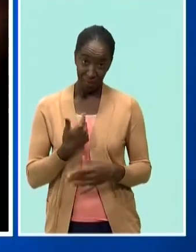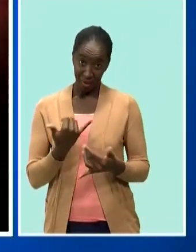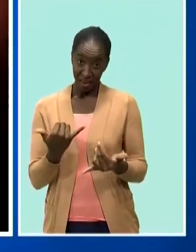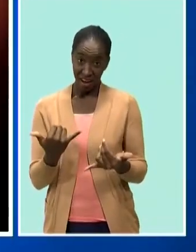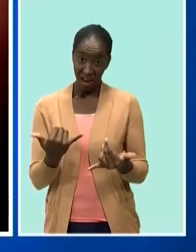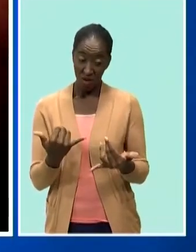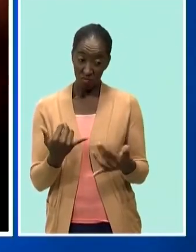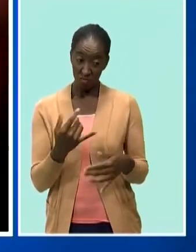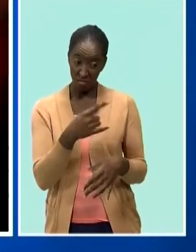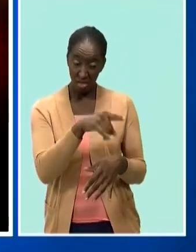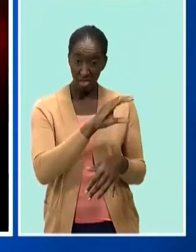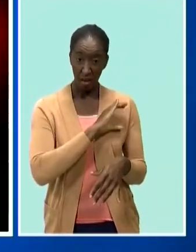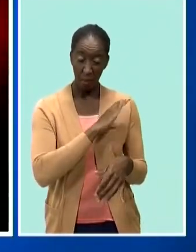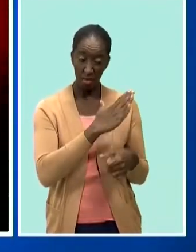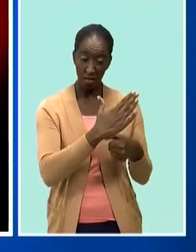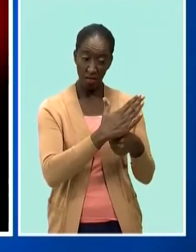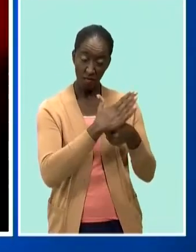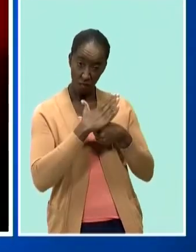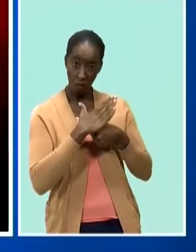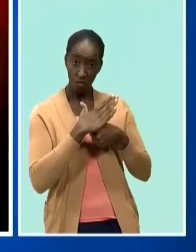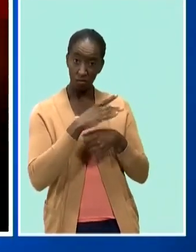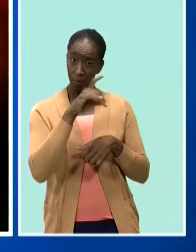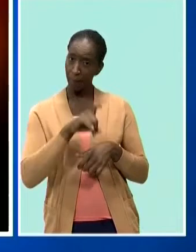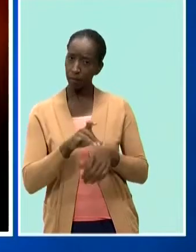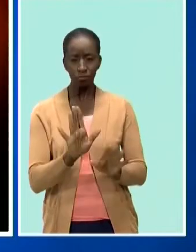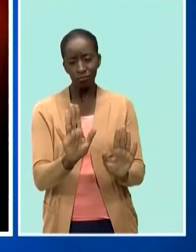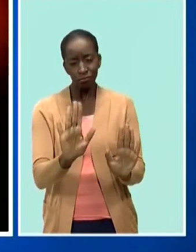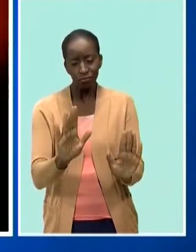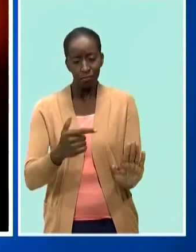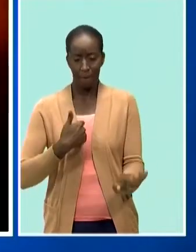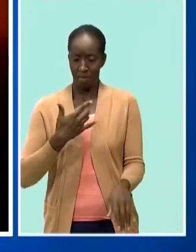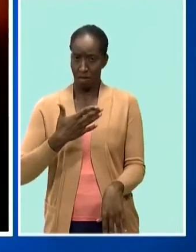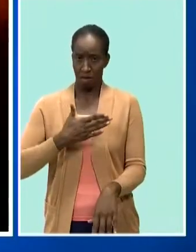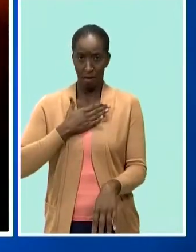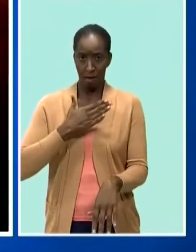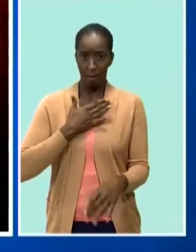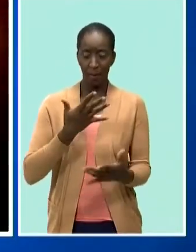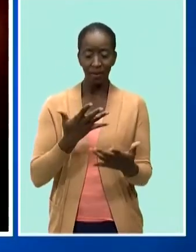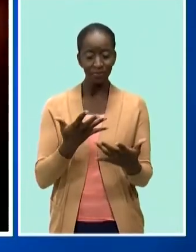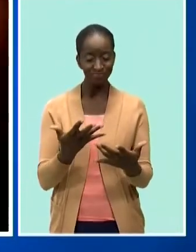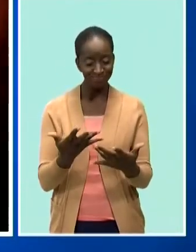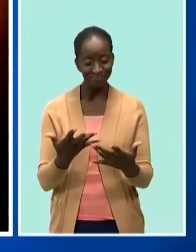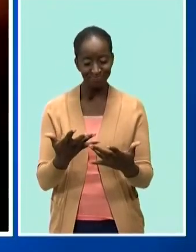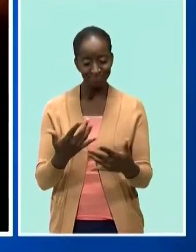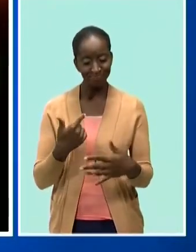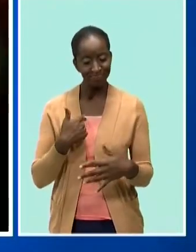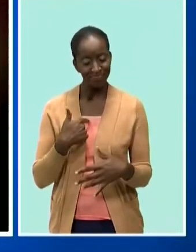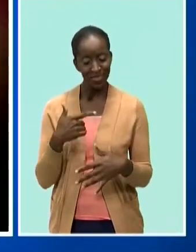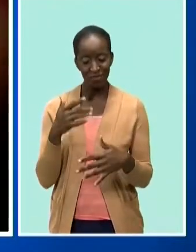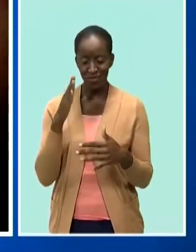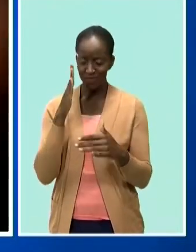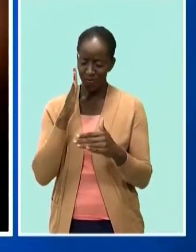was not forced. I do this voluntarily to show my humble apologies.